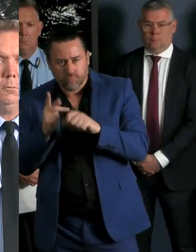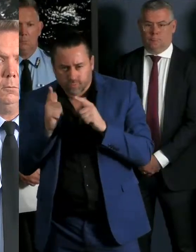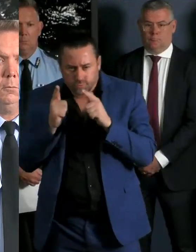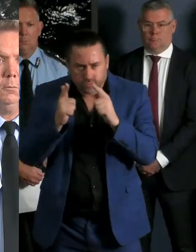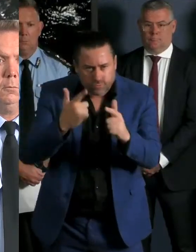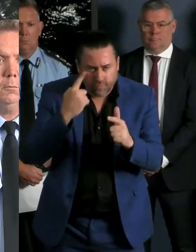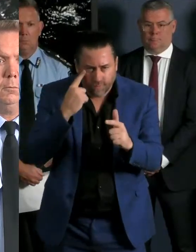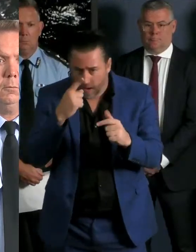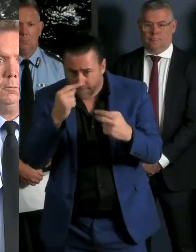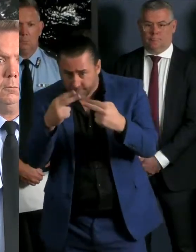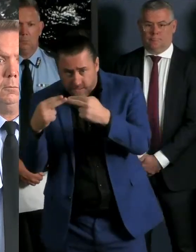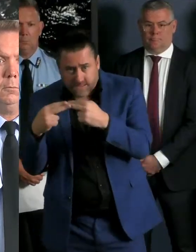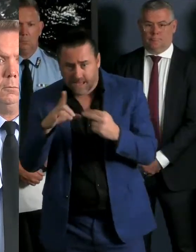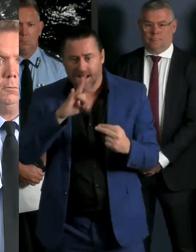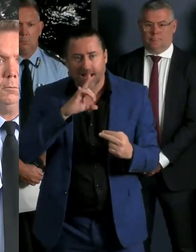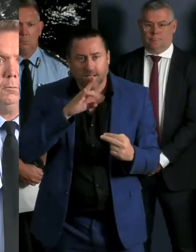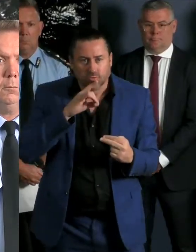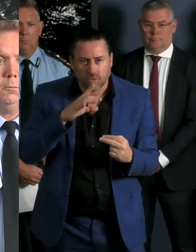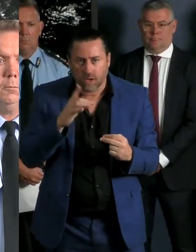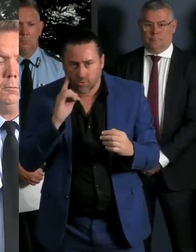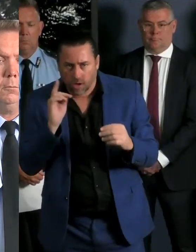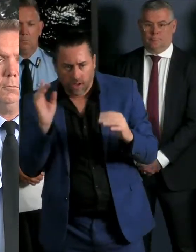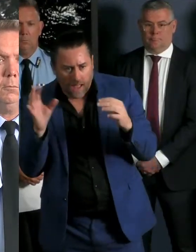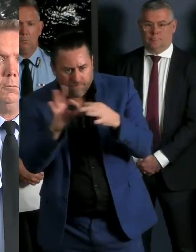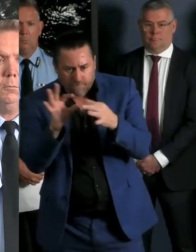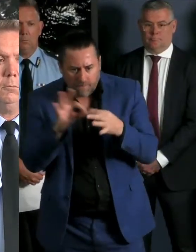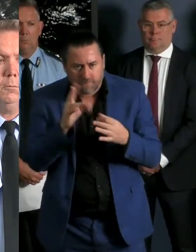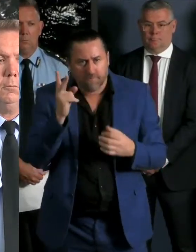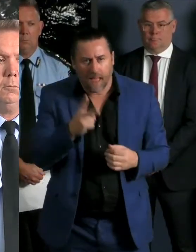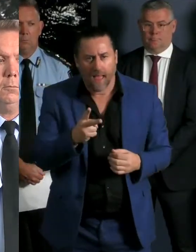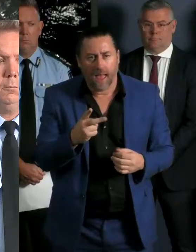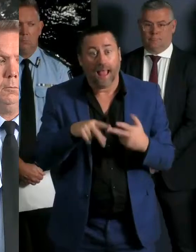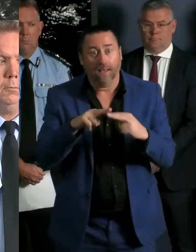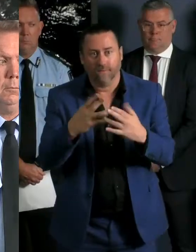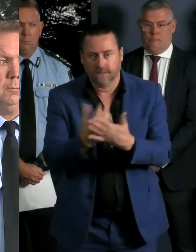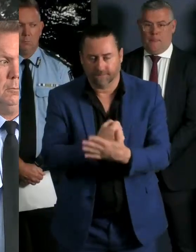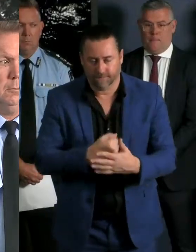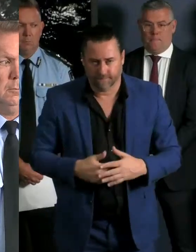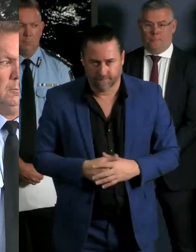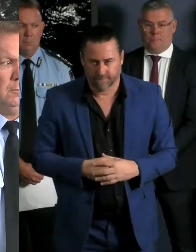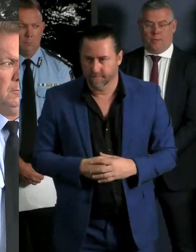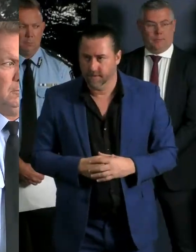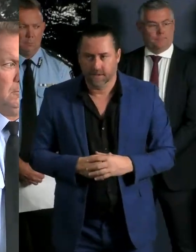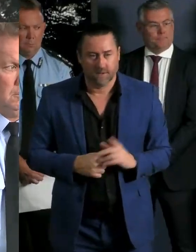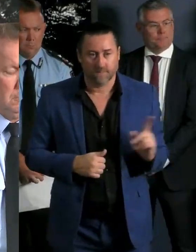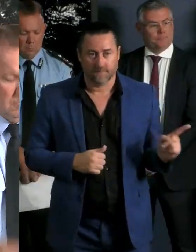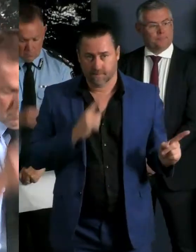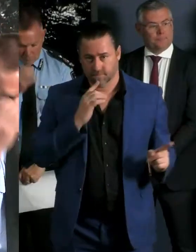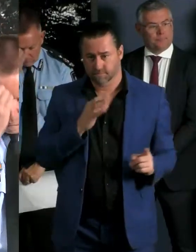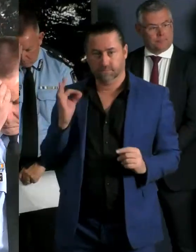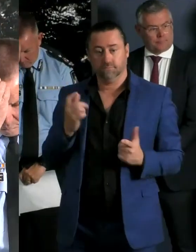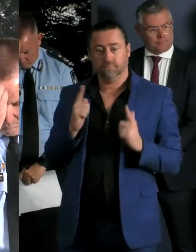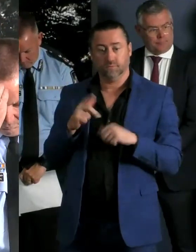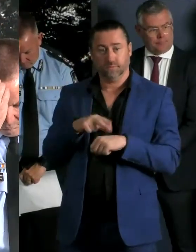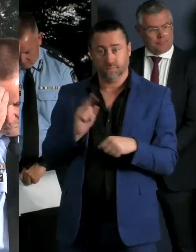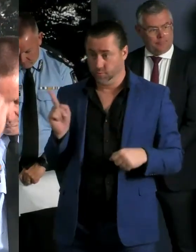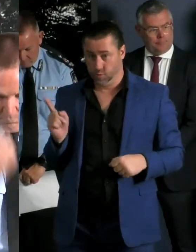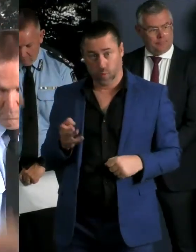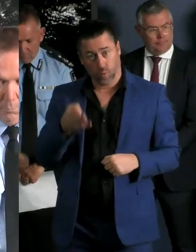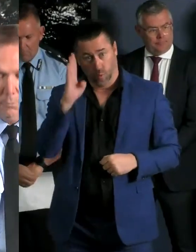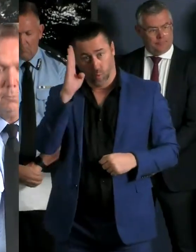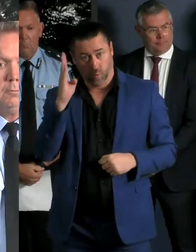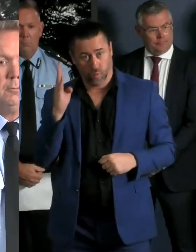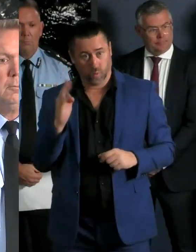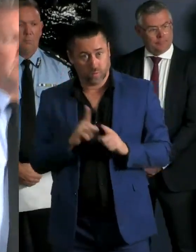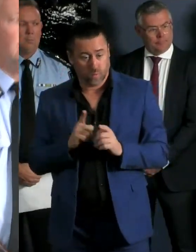to do so, they'll restore that power as soon as possible. Commissioner Carroll, you're heading north, I